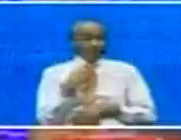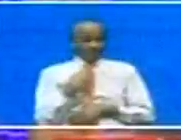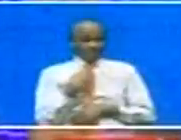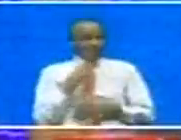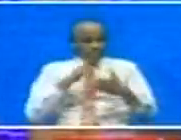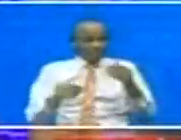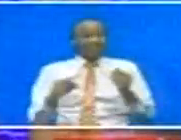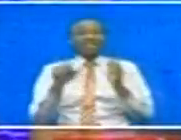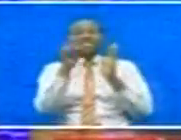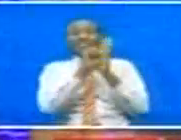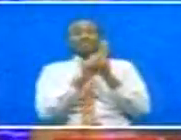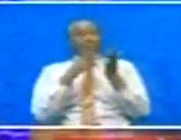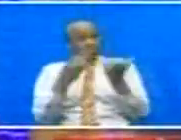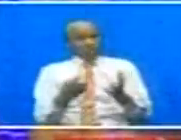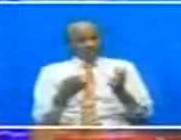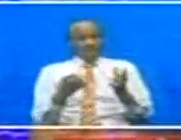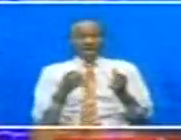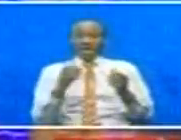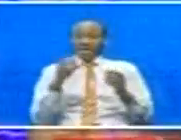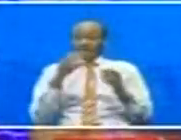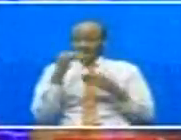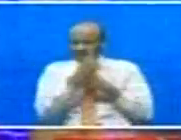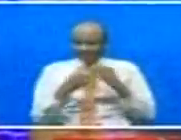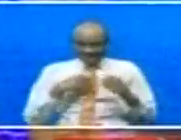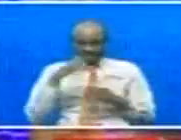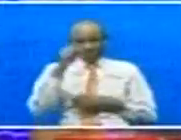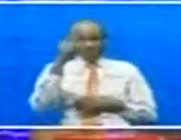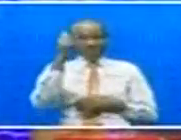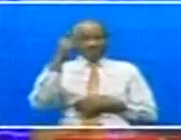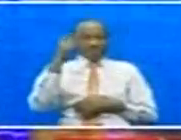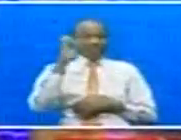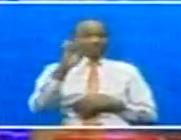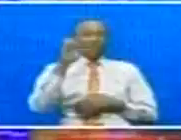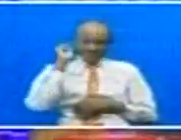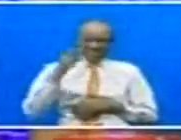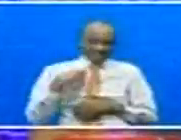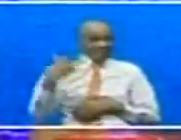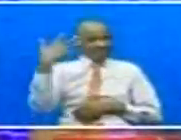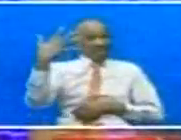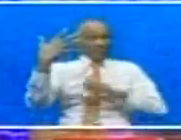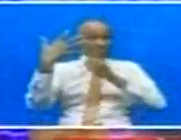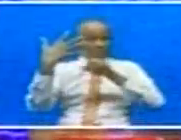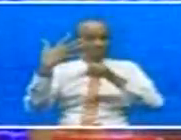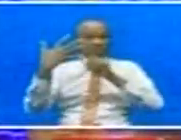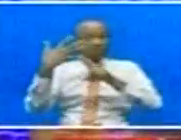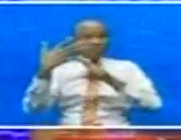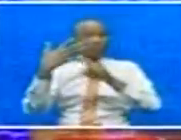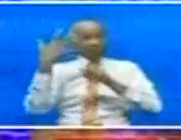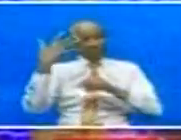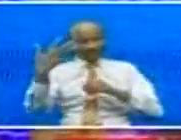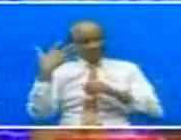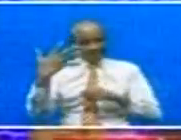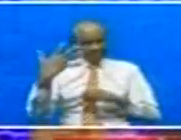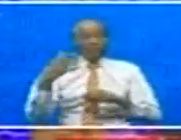is a state? When a country is called a state, it has to have five fundamental things. One of them, you must have